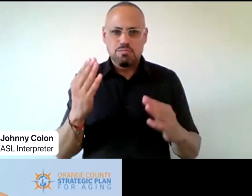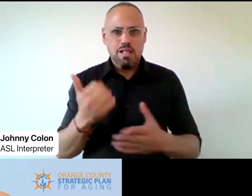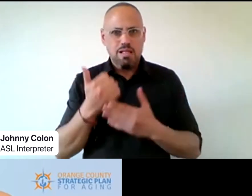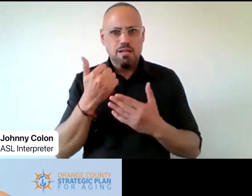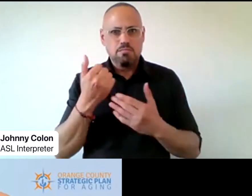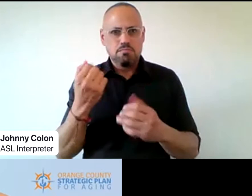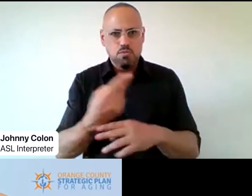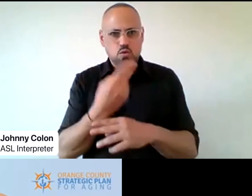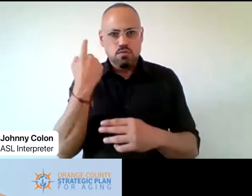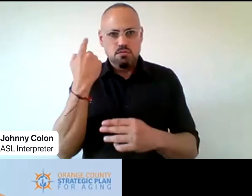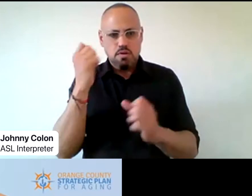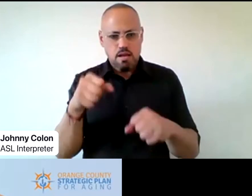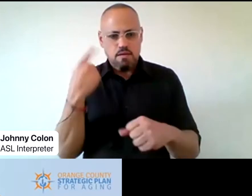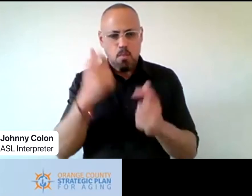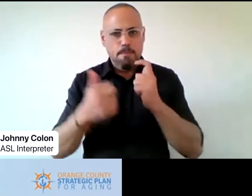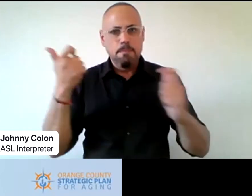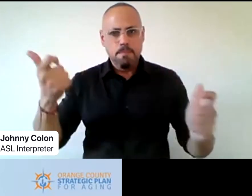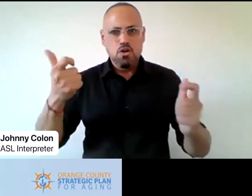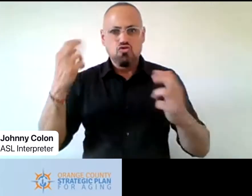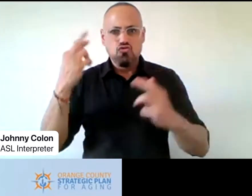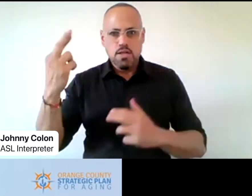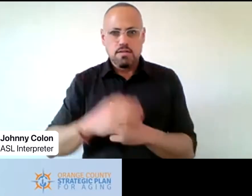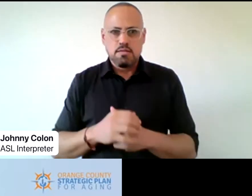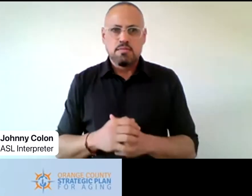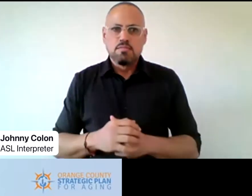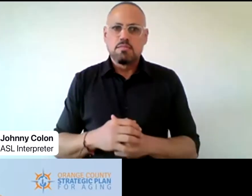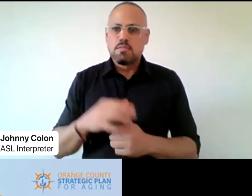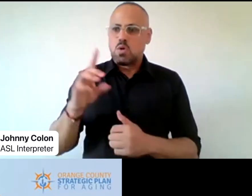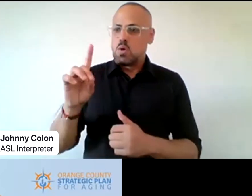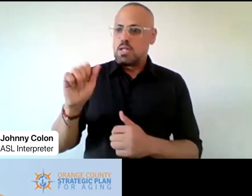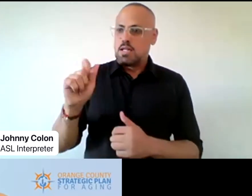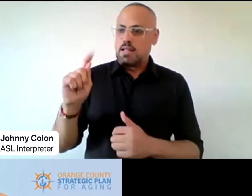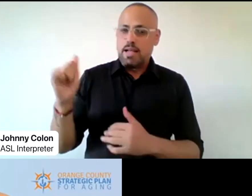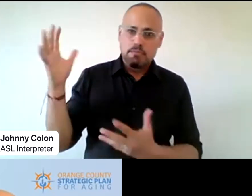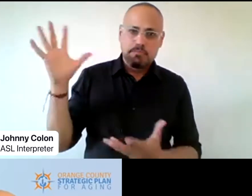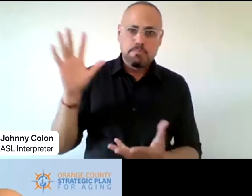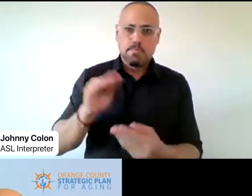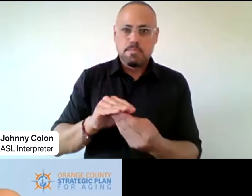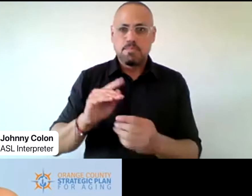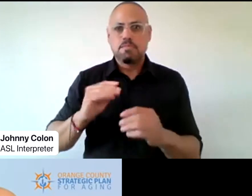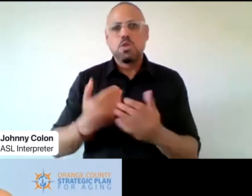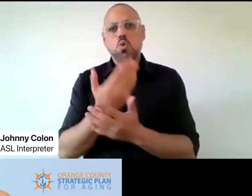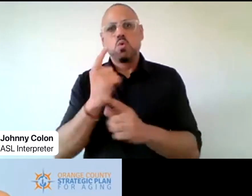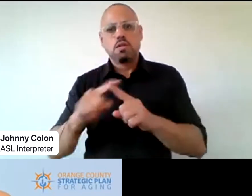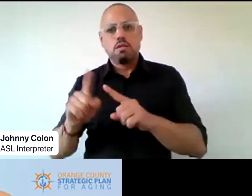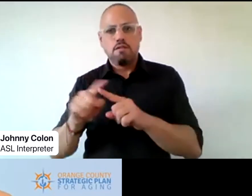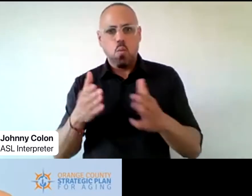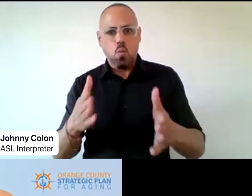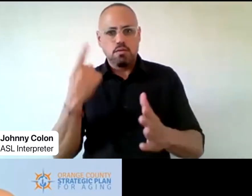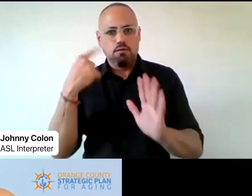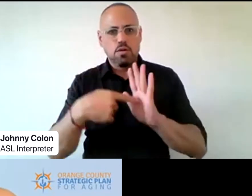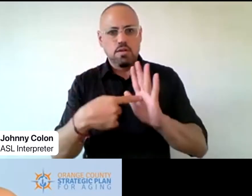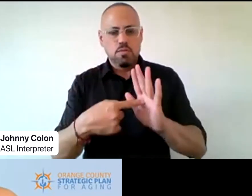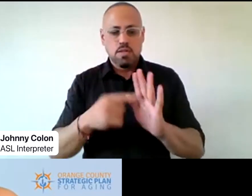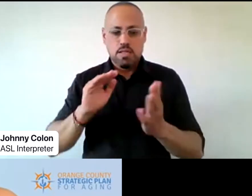to bigger, broader causes, or data could be aggregated in new and different ways. For example,